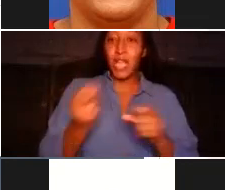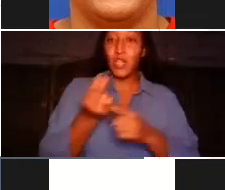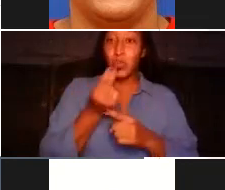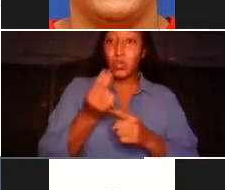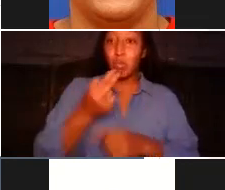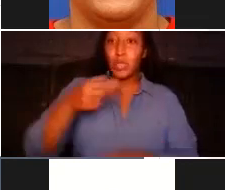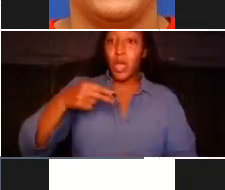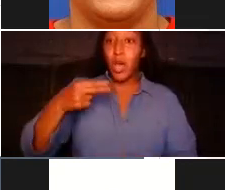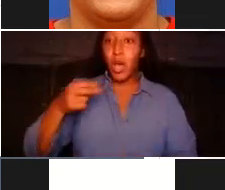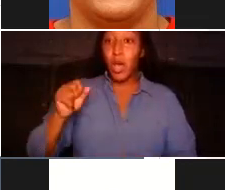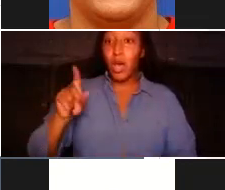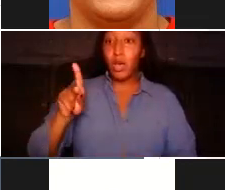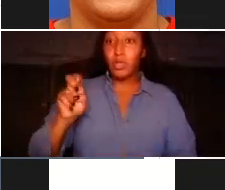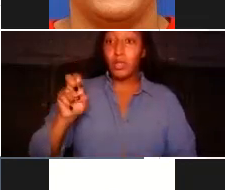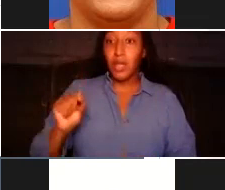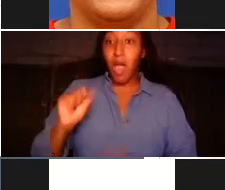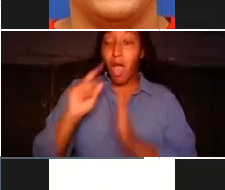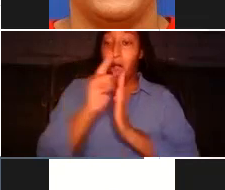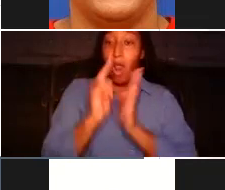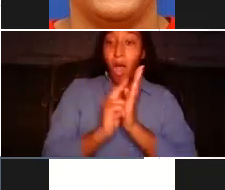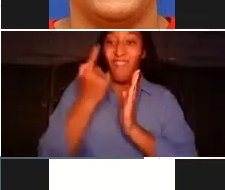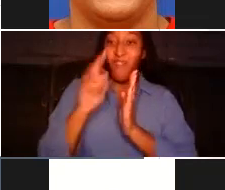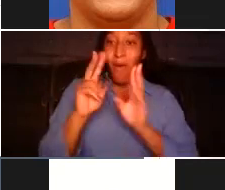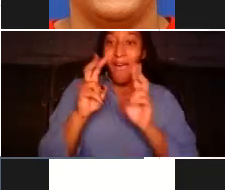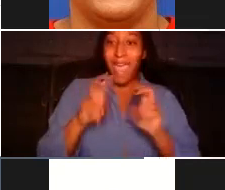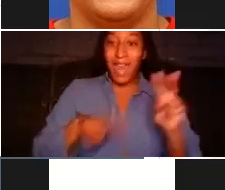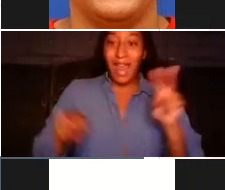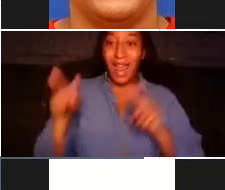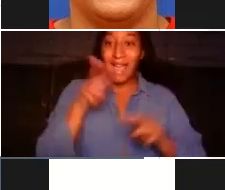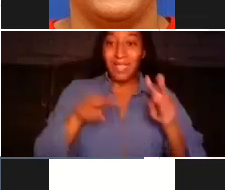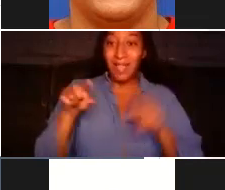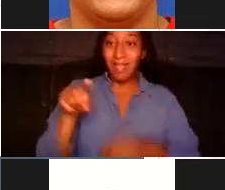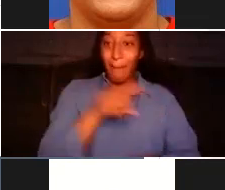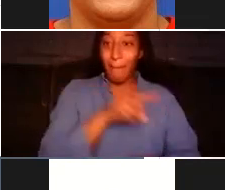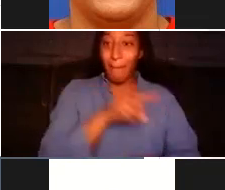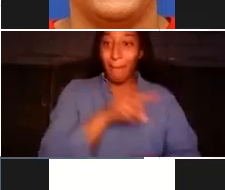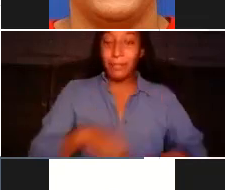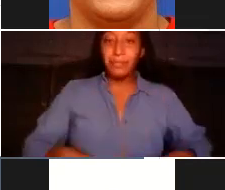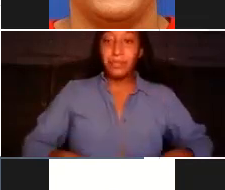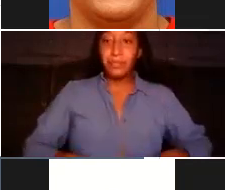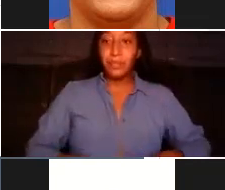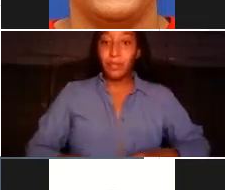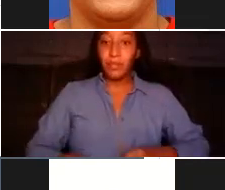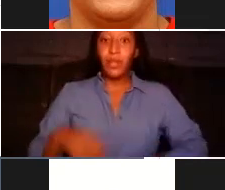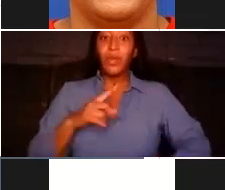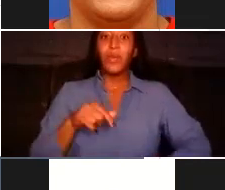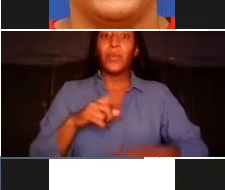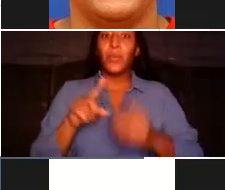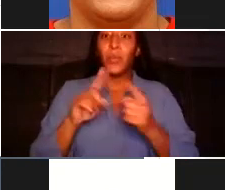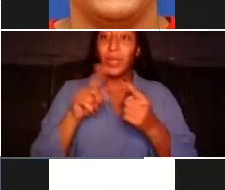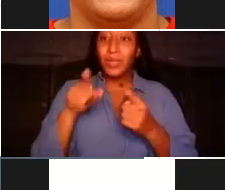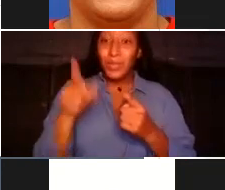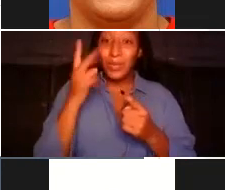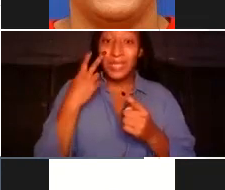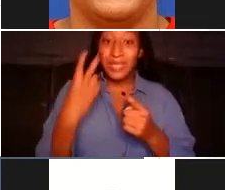Now, when we're dealing with a simple harmonic oscillator, there are some properties besides frequency